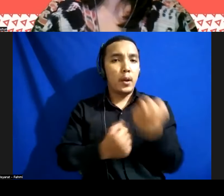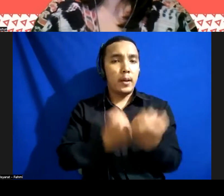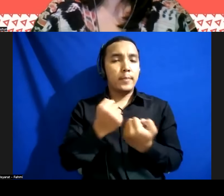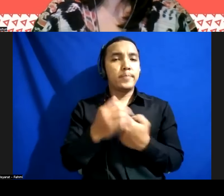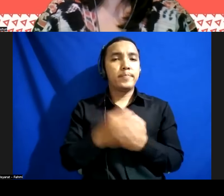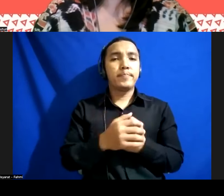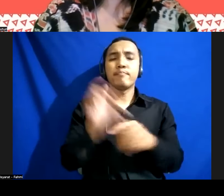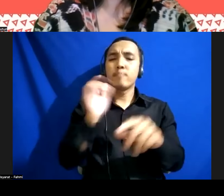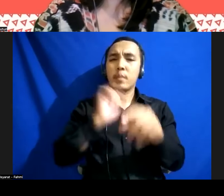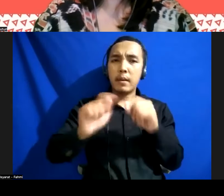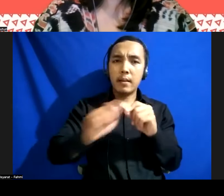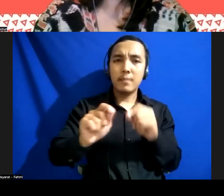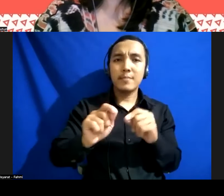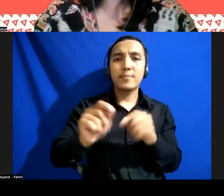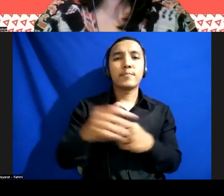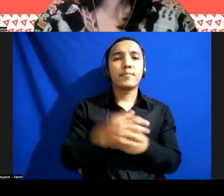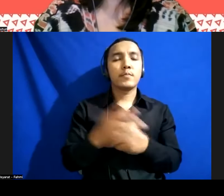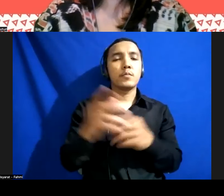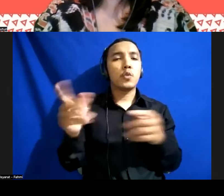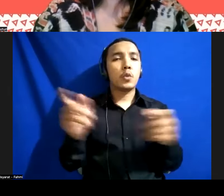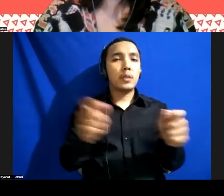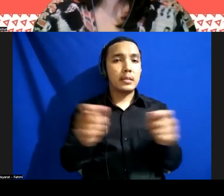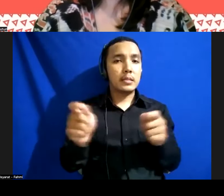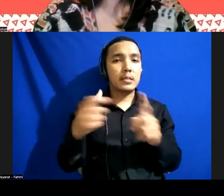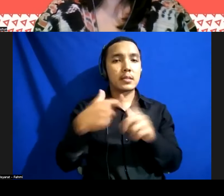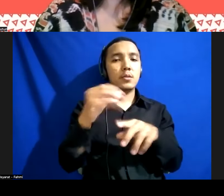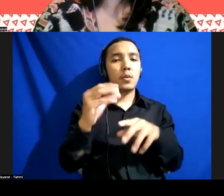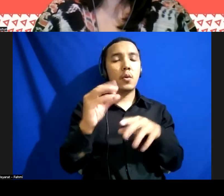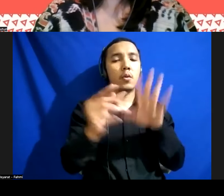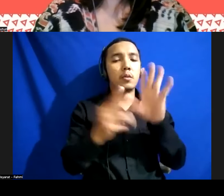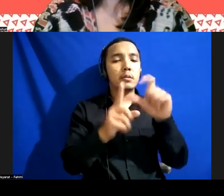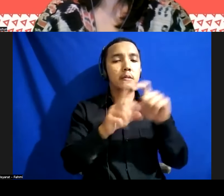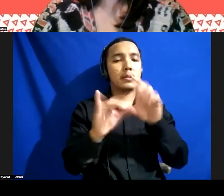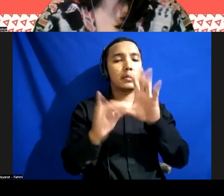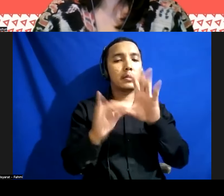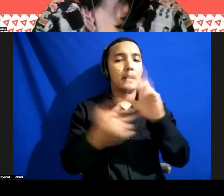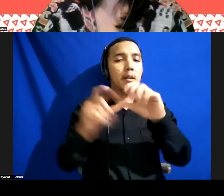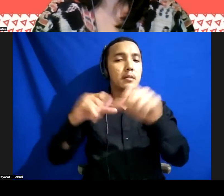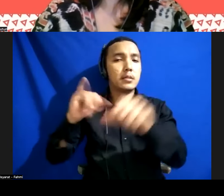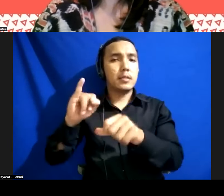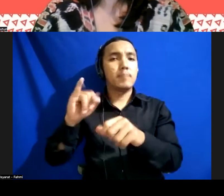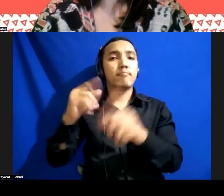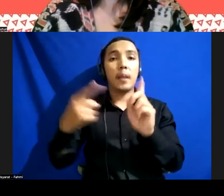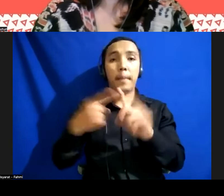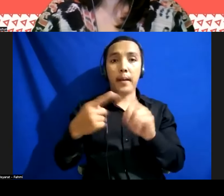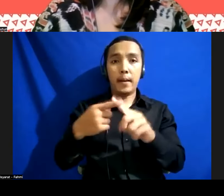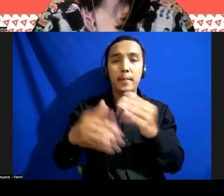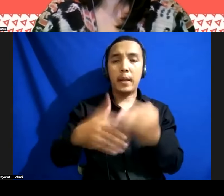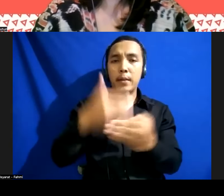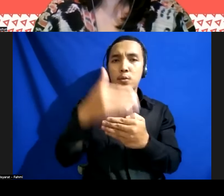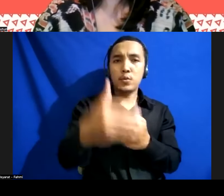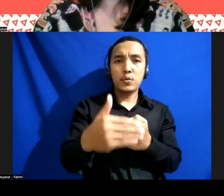to synchronize and coordinate and consolidate with many partners in the future, and we need to have more continued inclusive vision. And